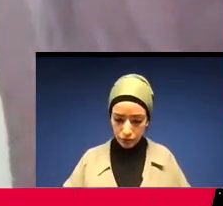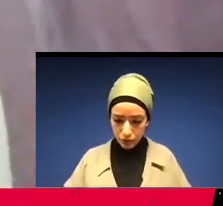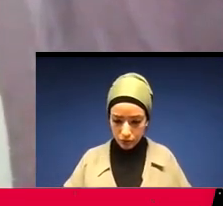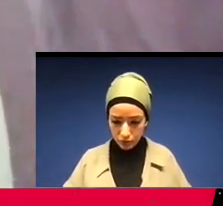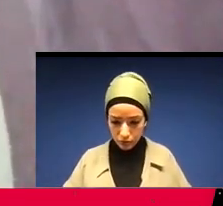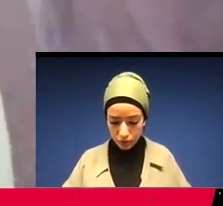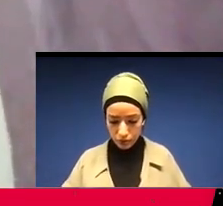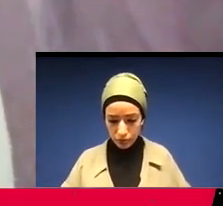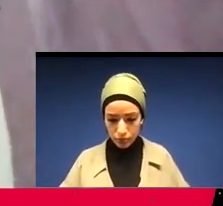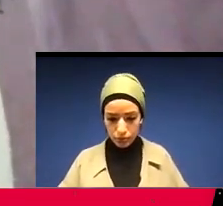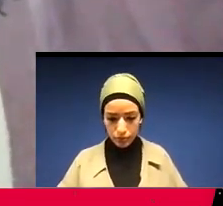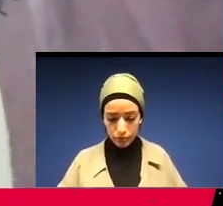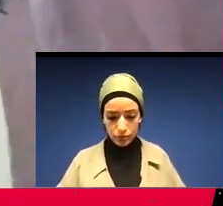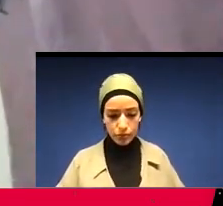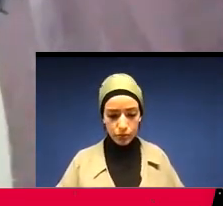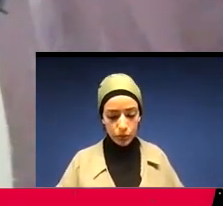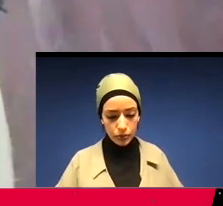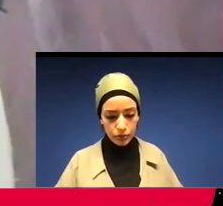conversation,